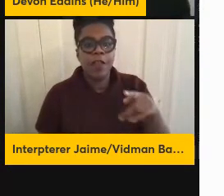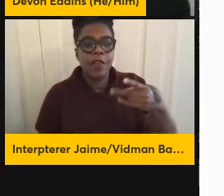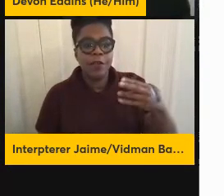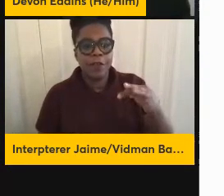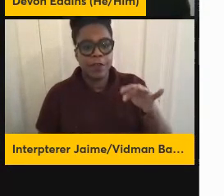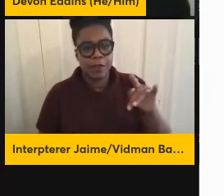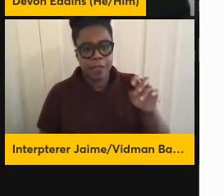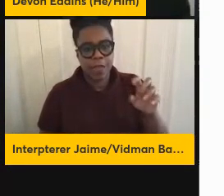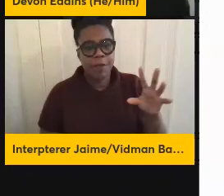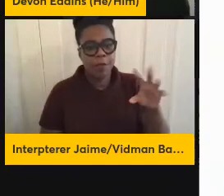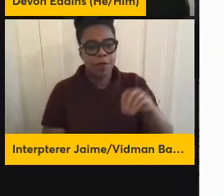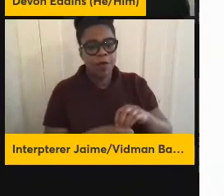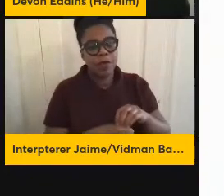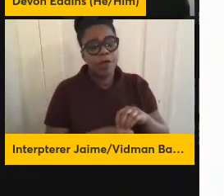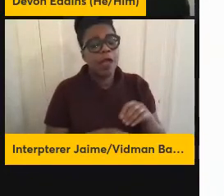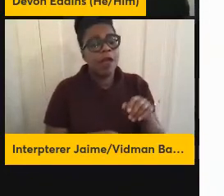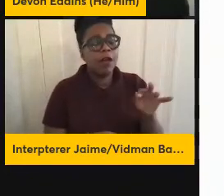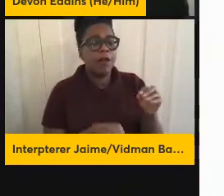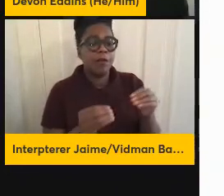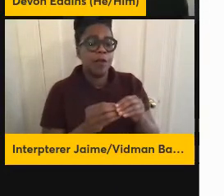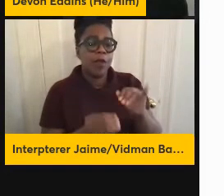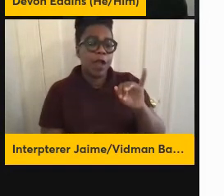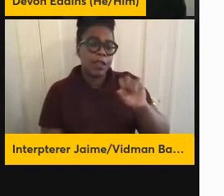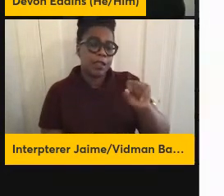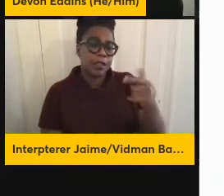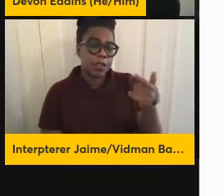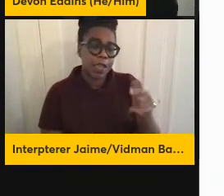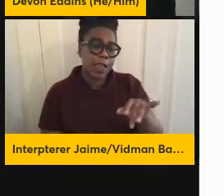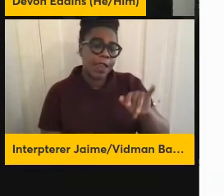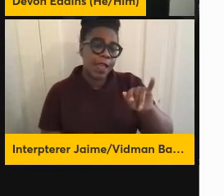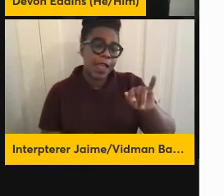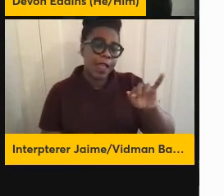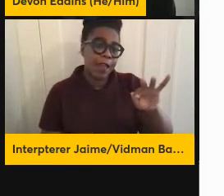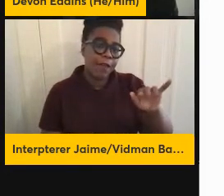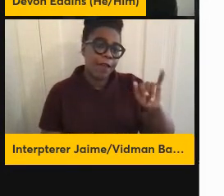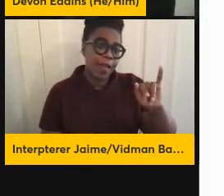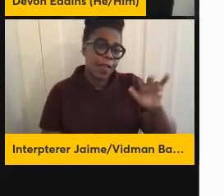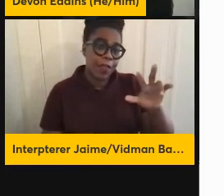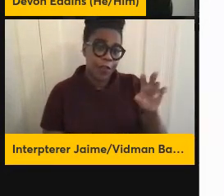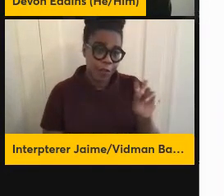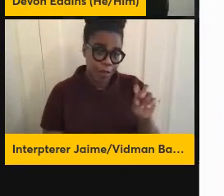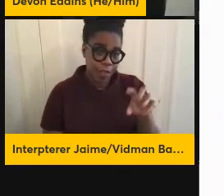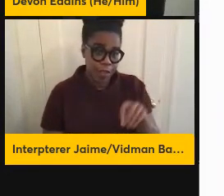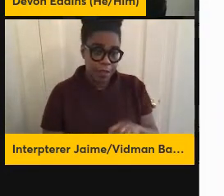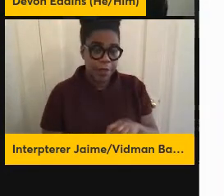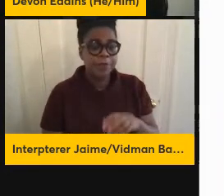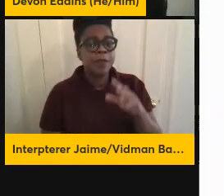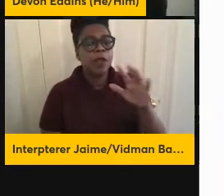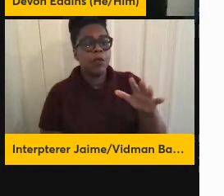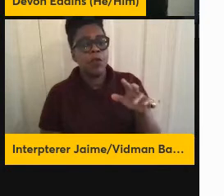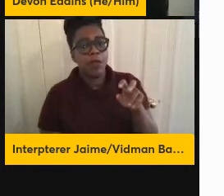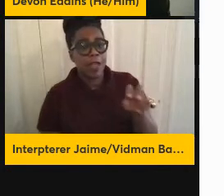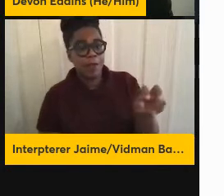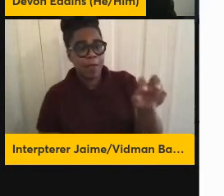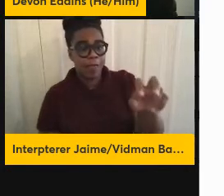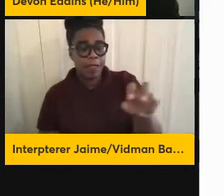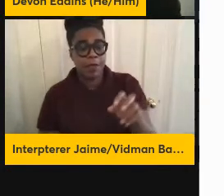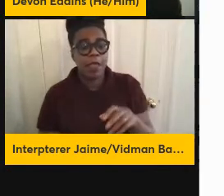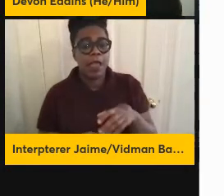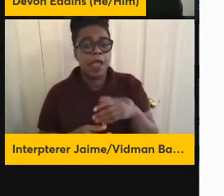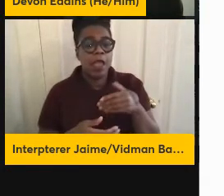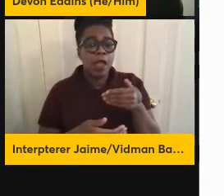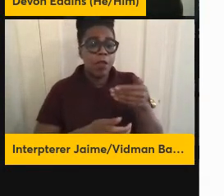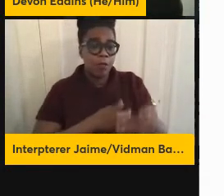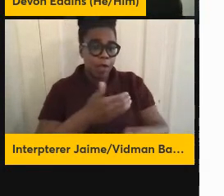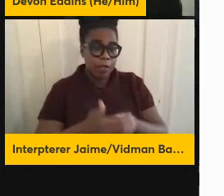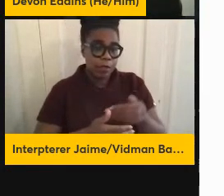induction of more ISGs, namely here we include IFI30. And when we perform pathway and process enrichment analyses,